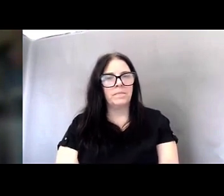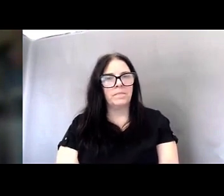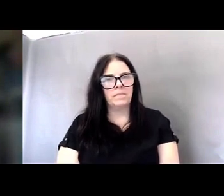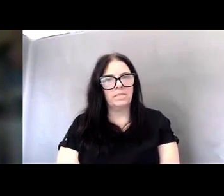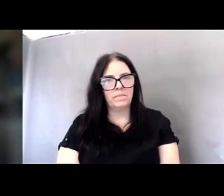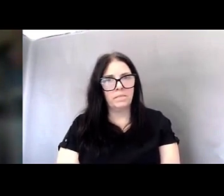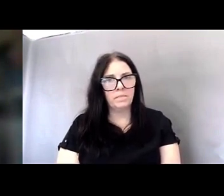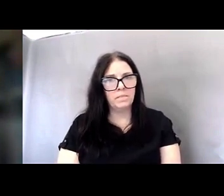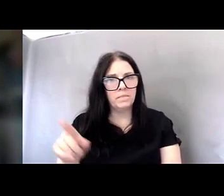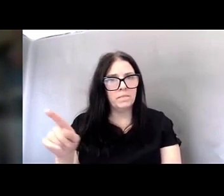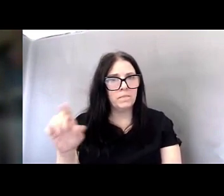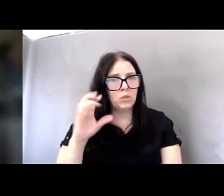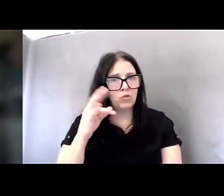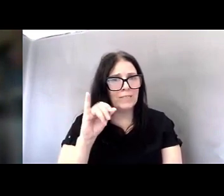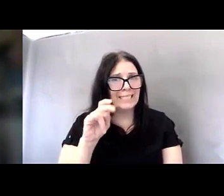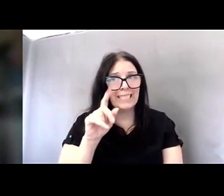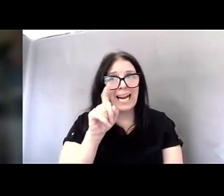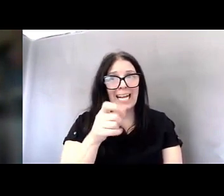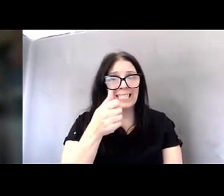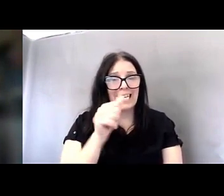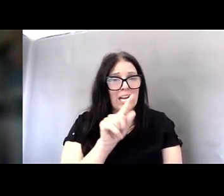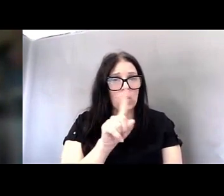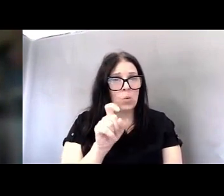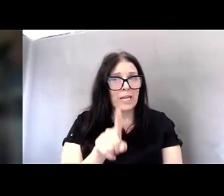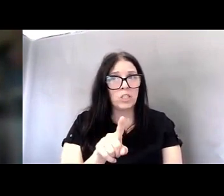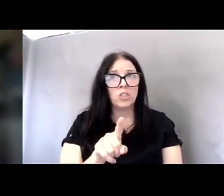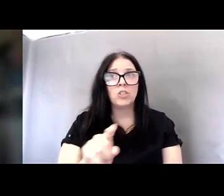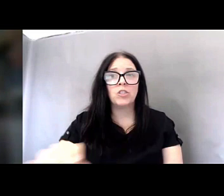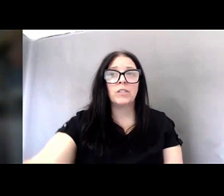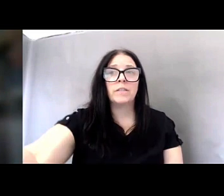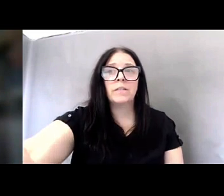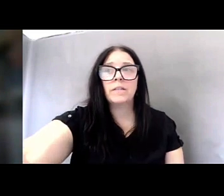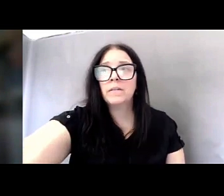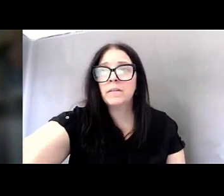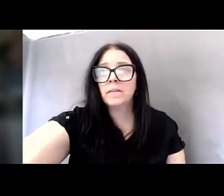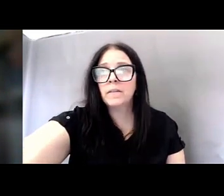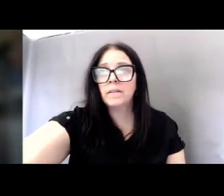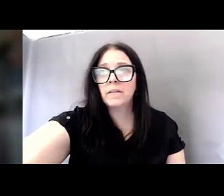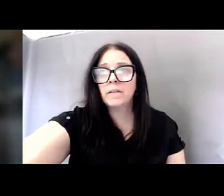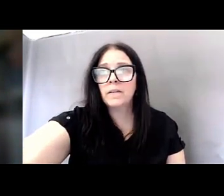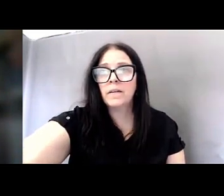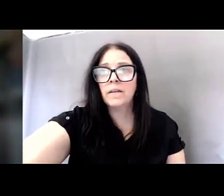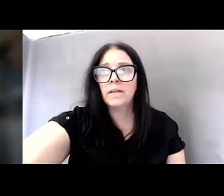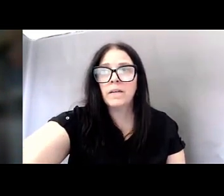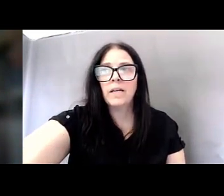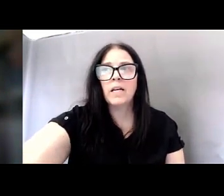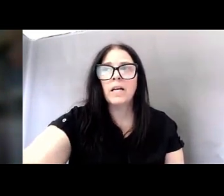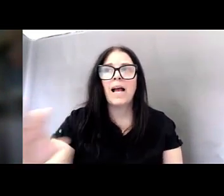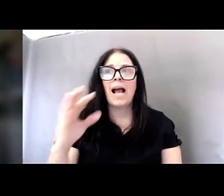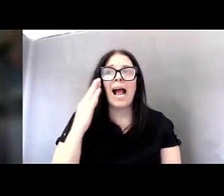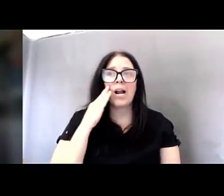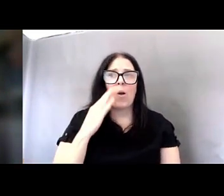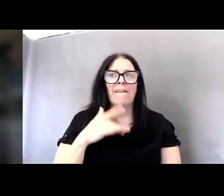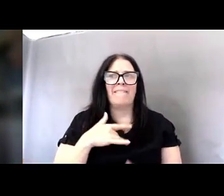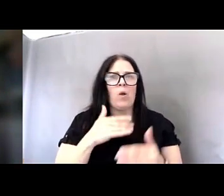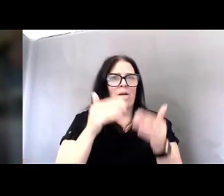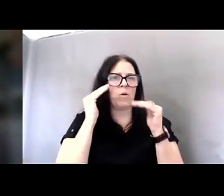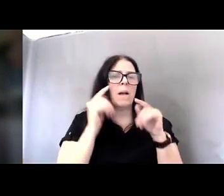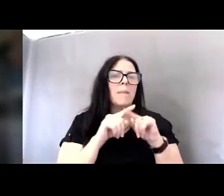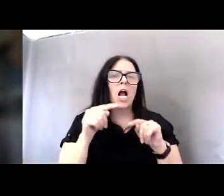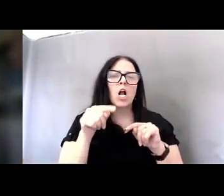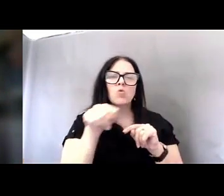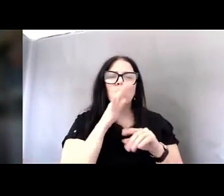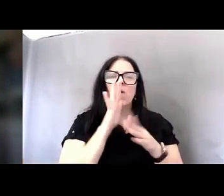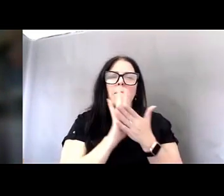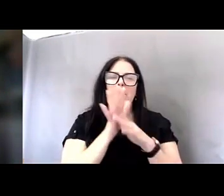Are there any questions there? That's quite a lot, but you'll get used to the color coding. You'll see, we've tried to make it